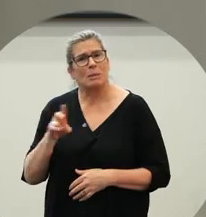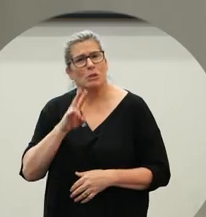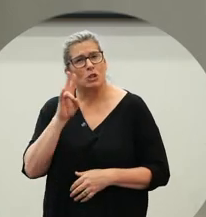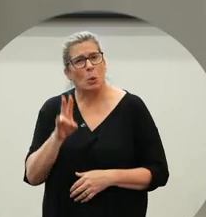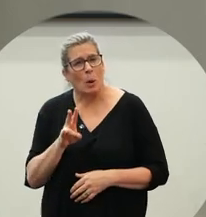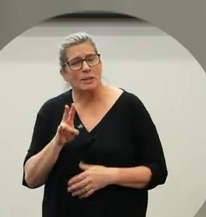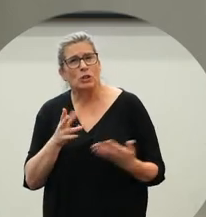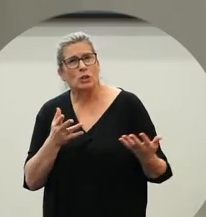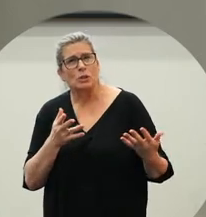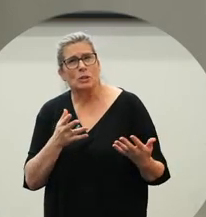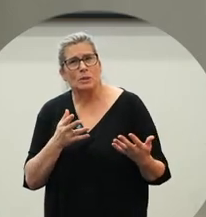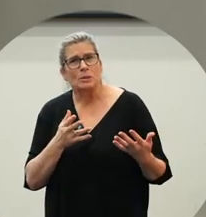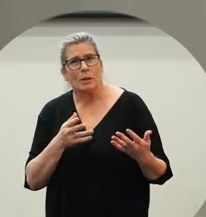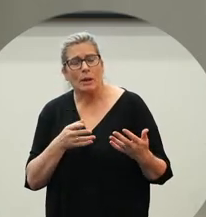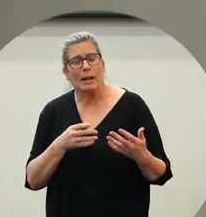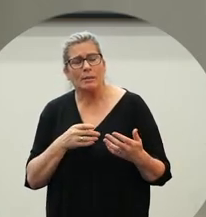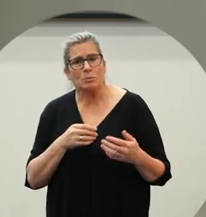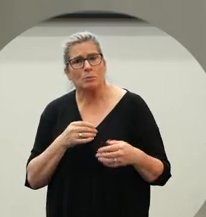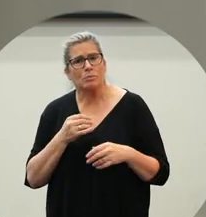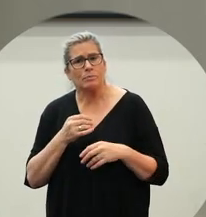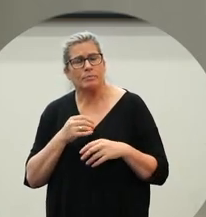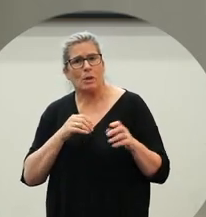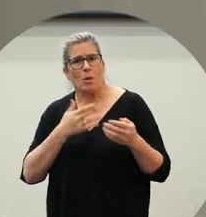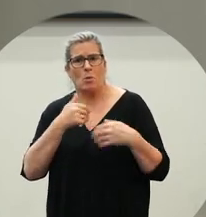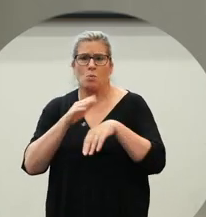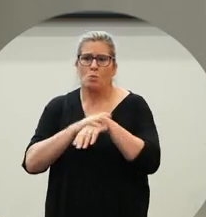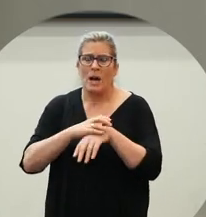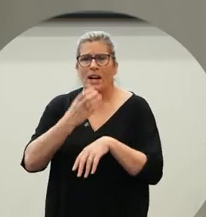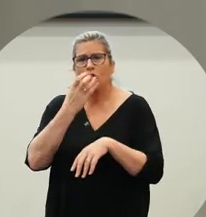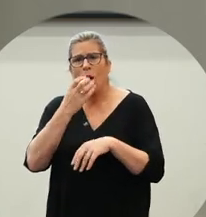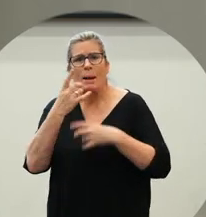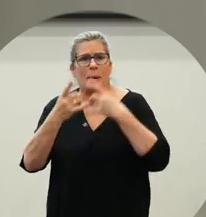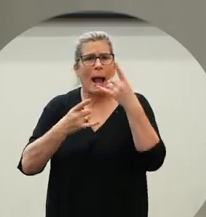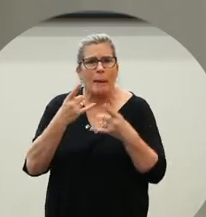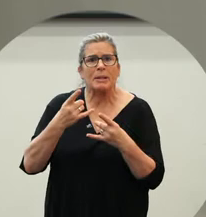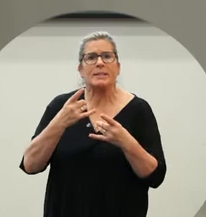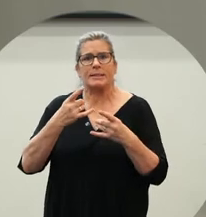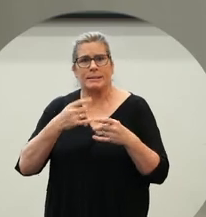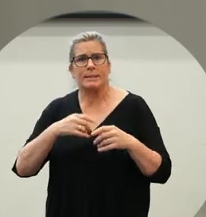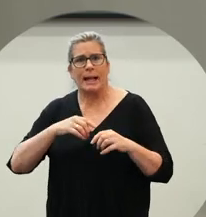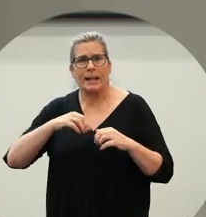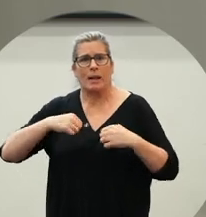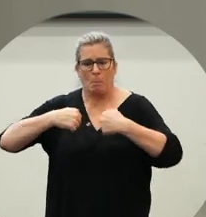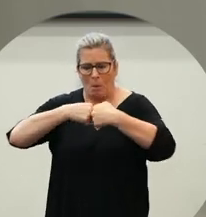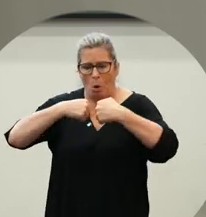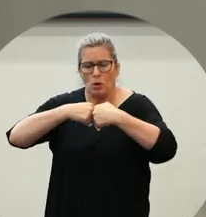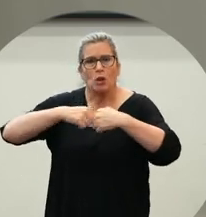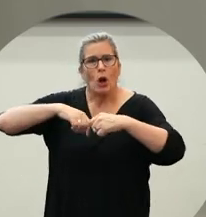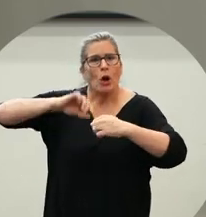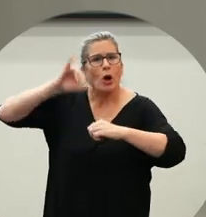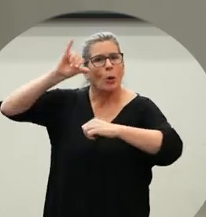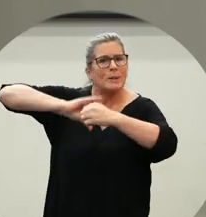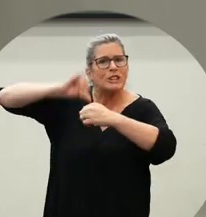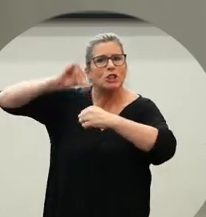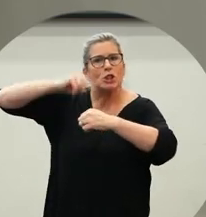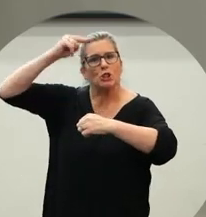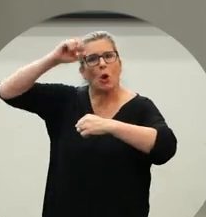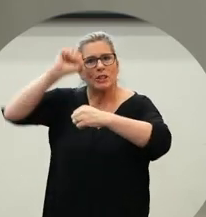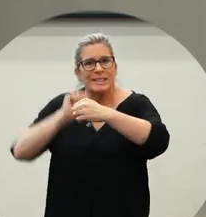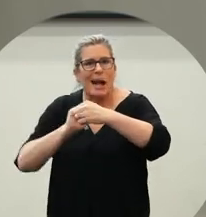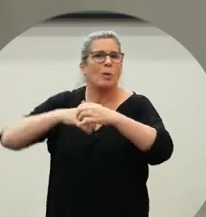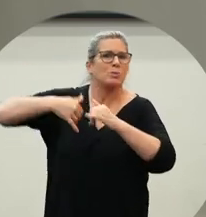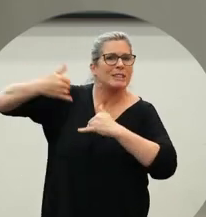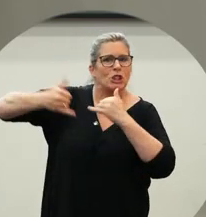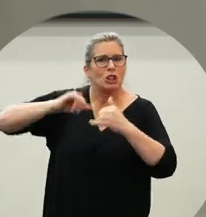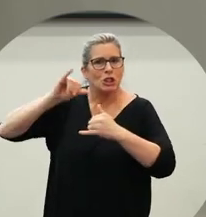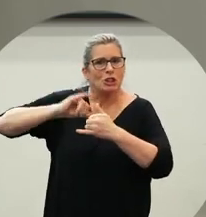of where the crimes were committed, on which side of the border, which jurisdiction were they wanted in, and who was chasing them, and could they be